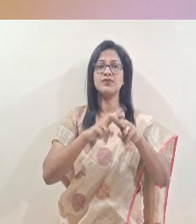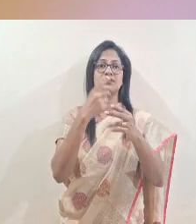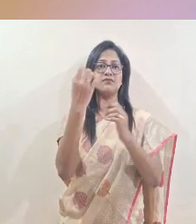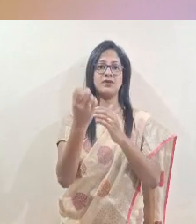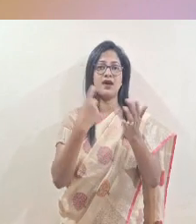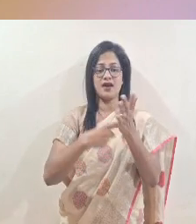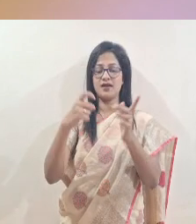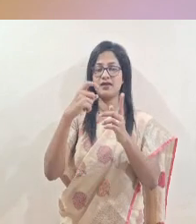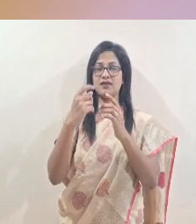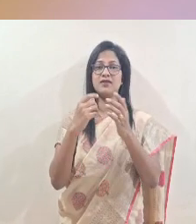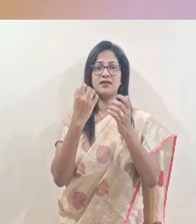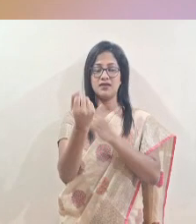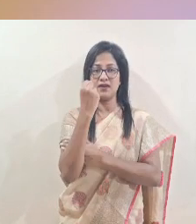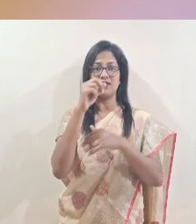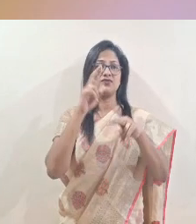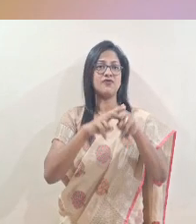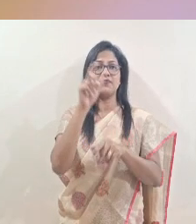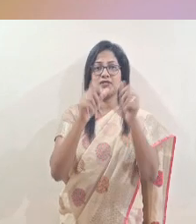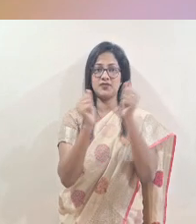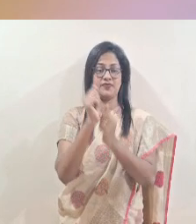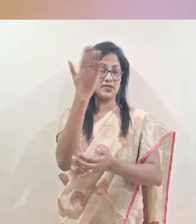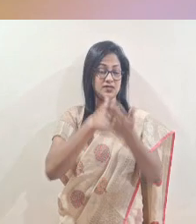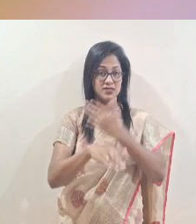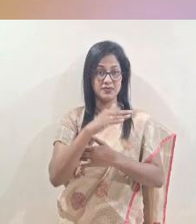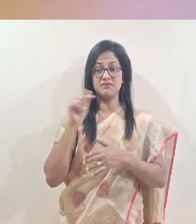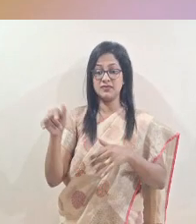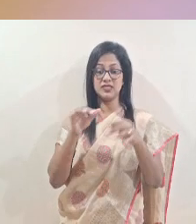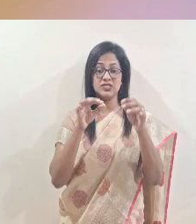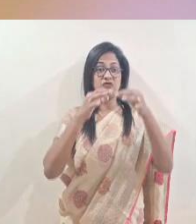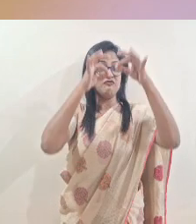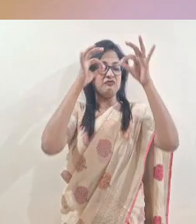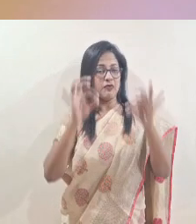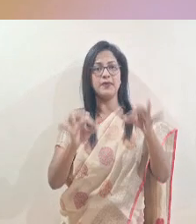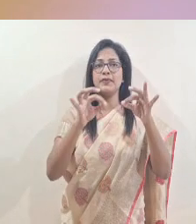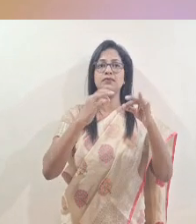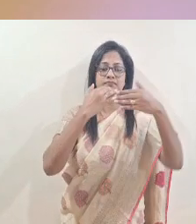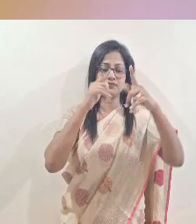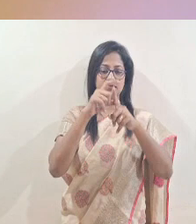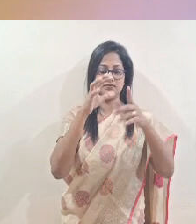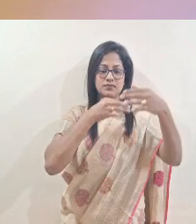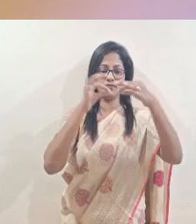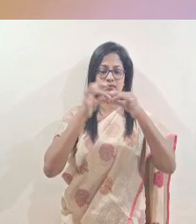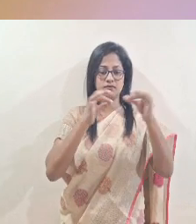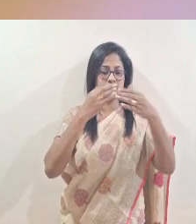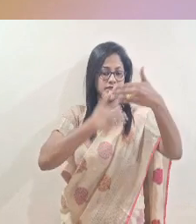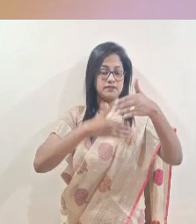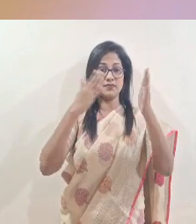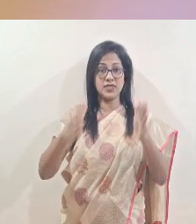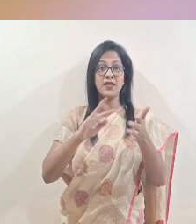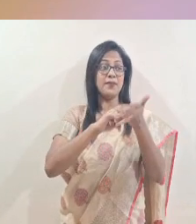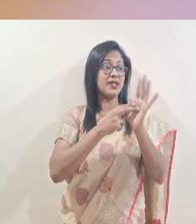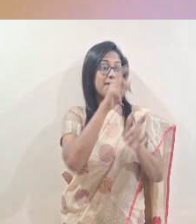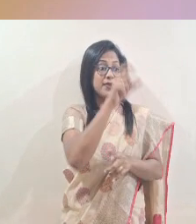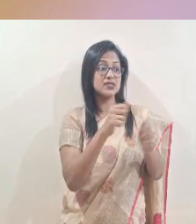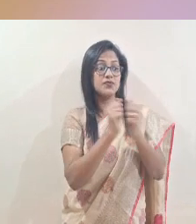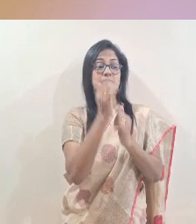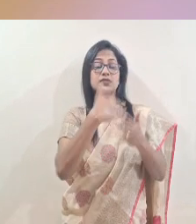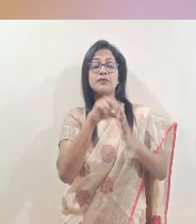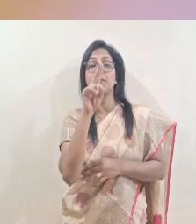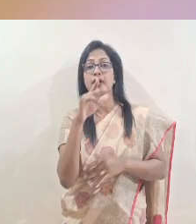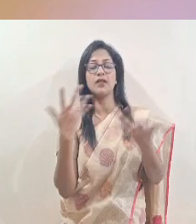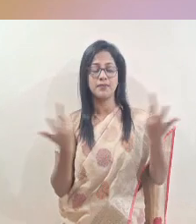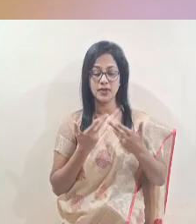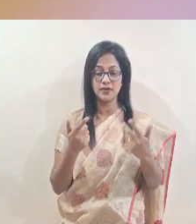Disabilities, which also gives a very formal definition to what do we mean when we say a person with disability.